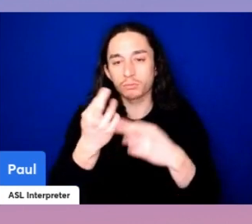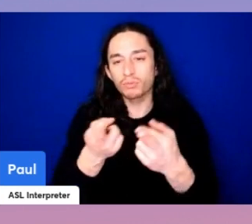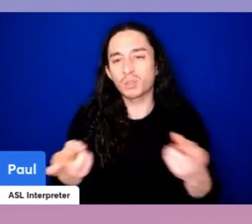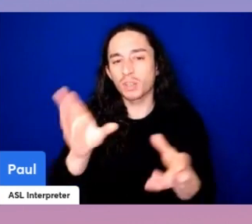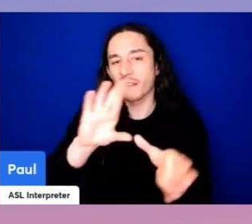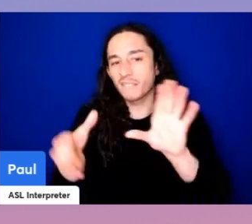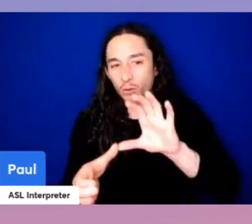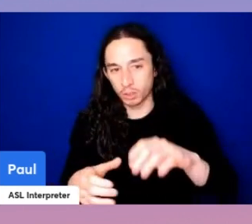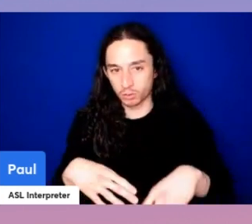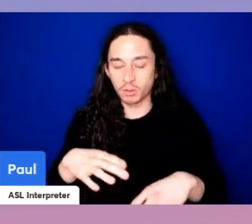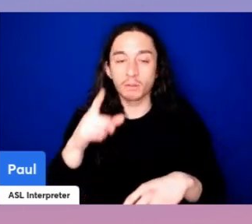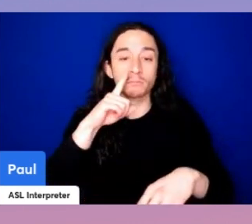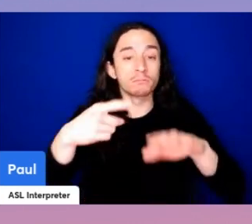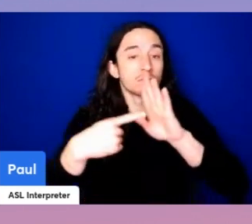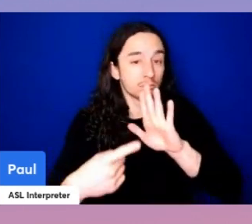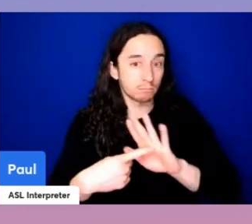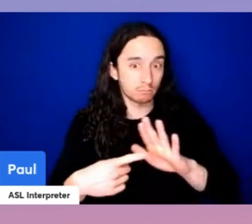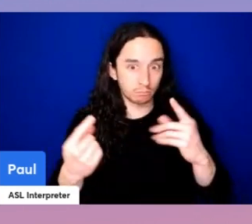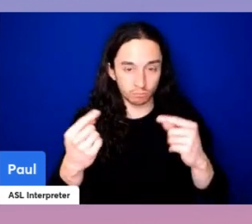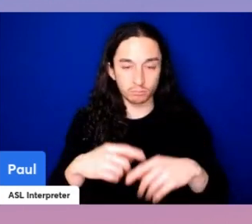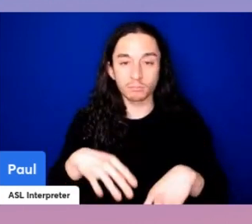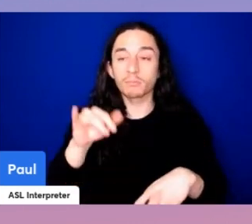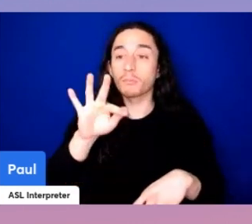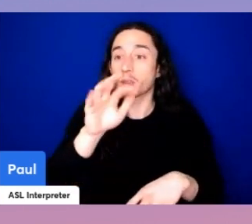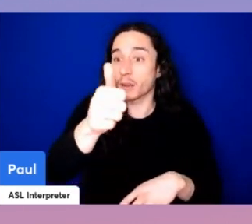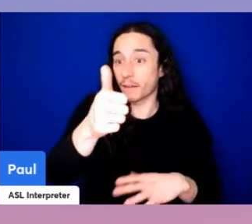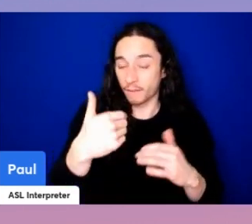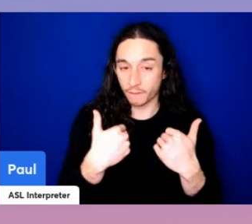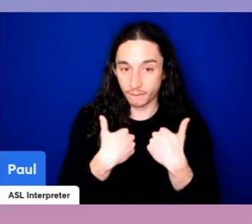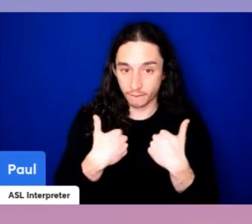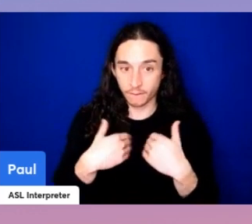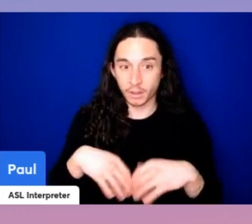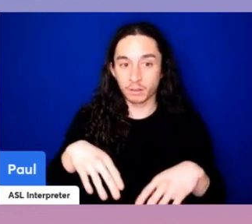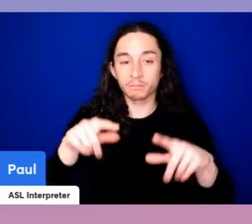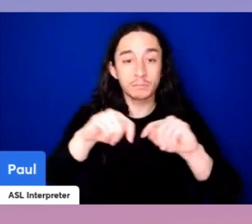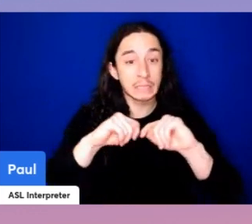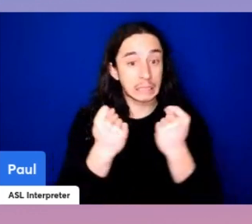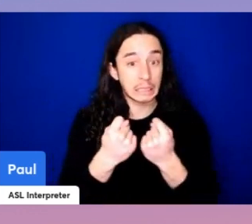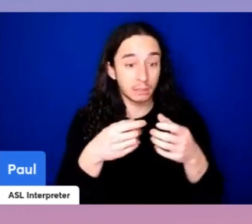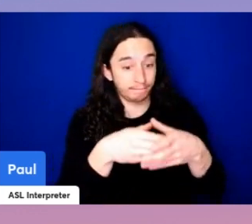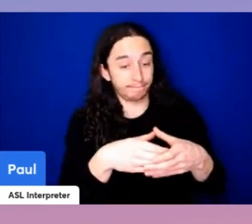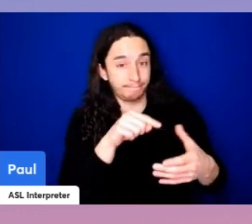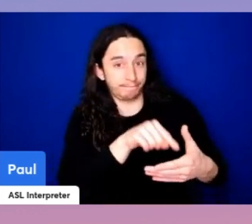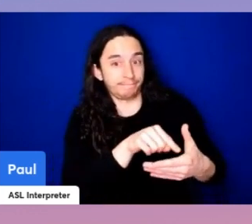Yeah, for example, if you have a team,